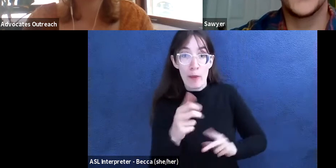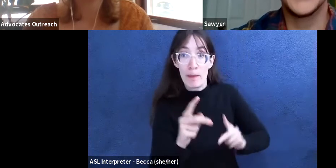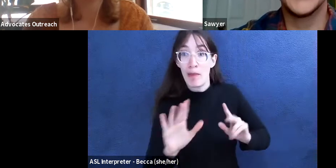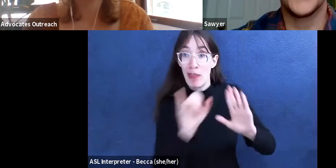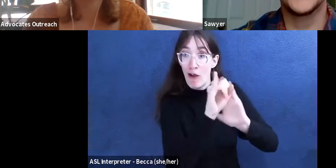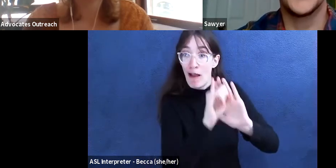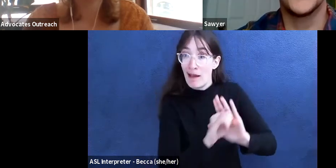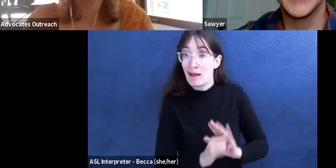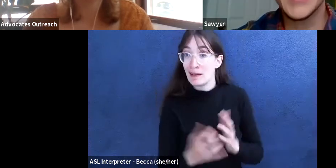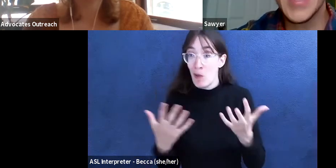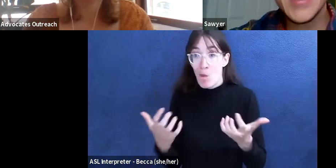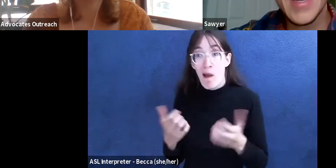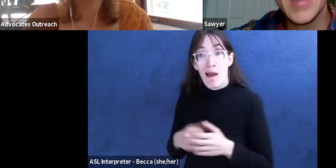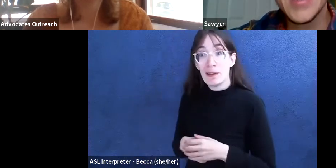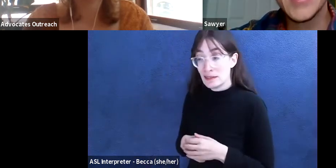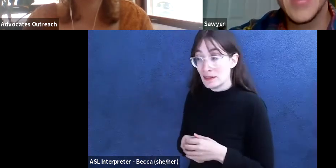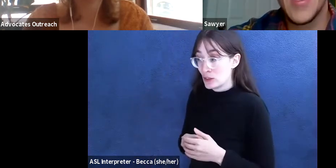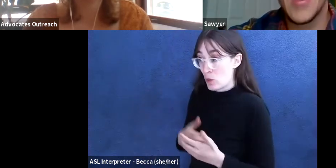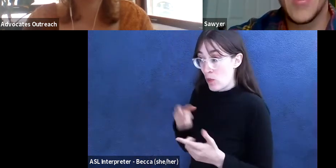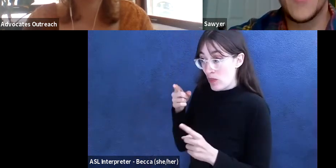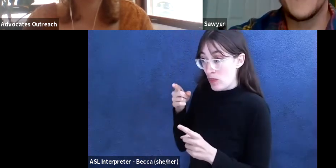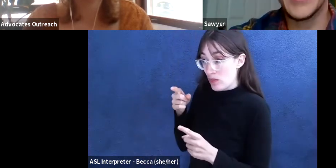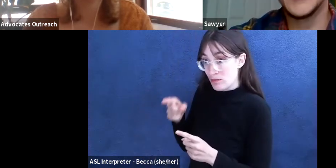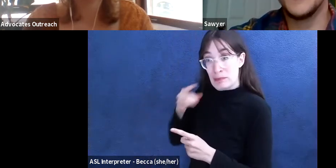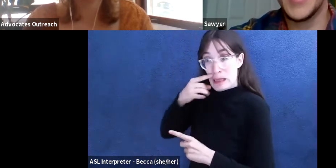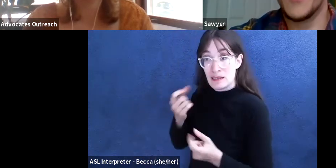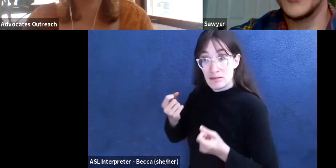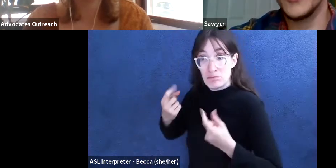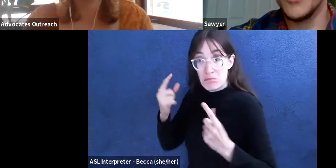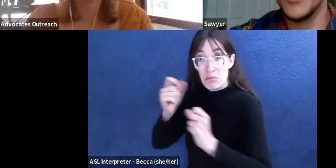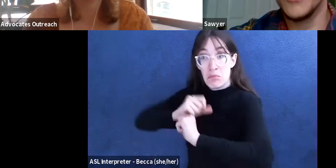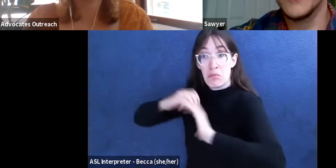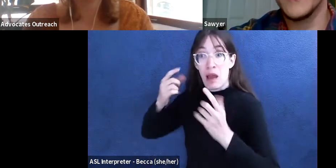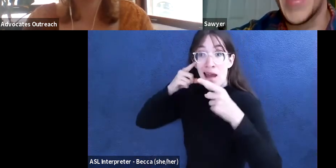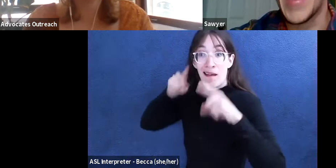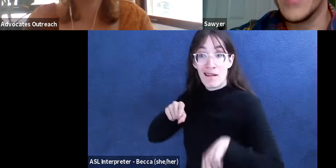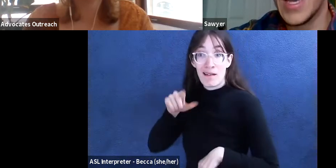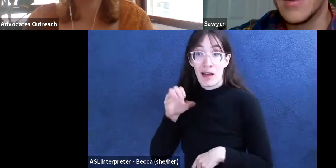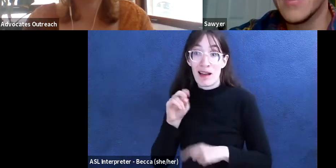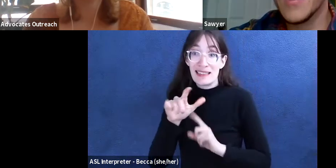share that with your kids and people in your life.